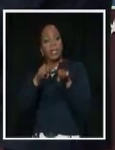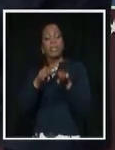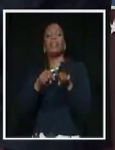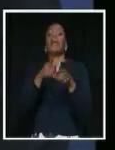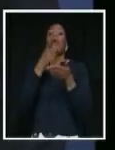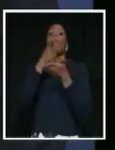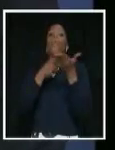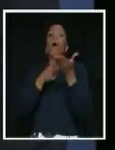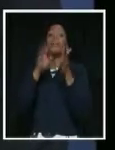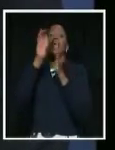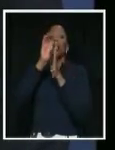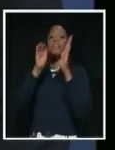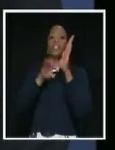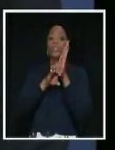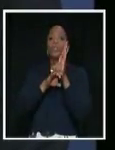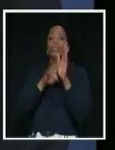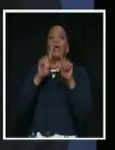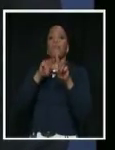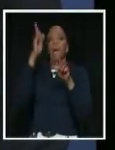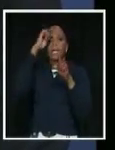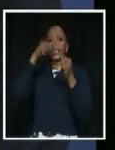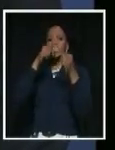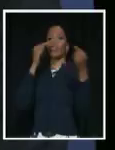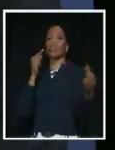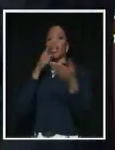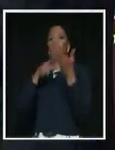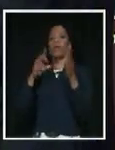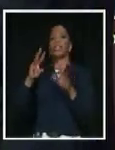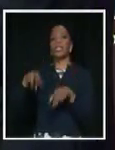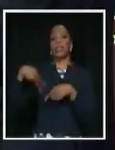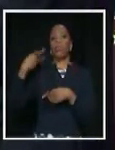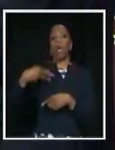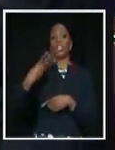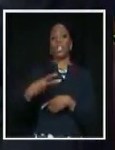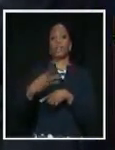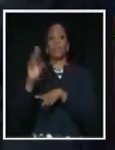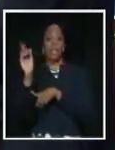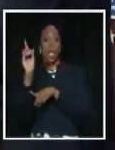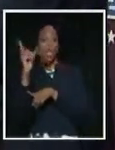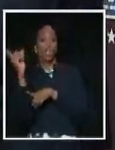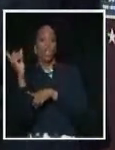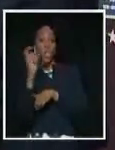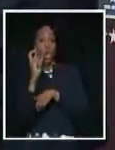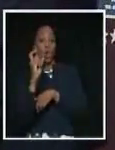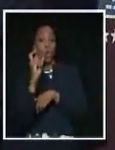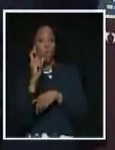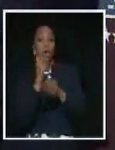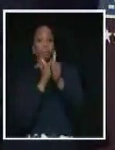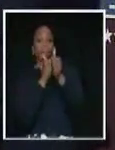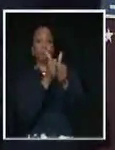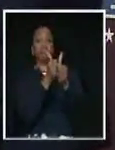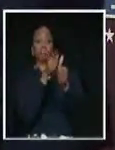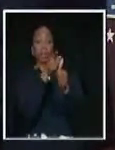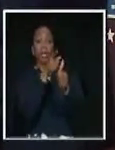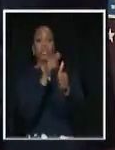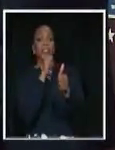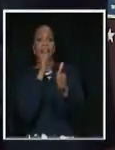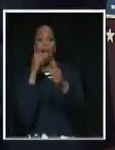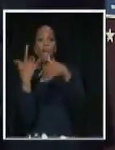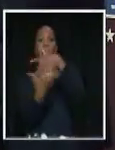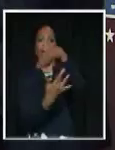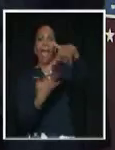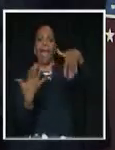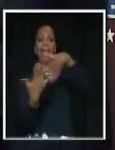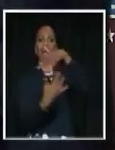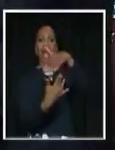I totally disagree with what they did in Washington. You sought their support. Let's be clear, you didn't just go for the purpose of hanging out with them. You sought their support.